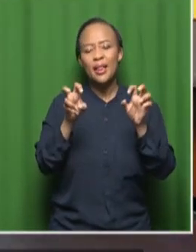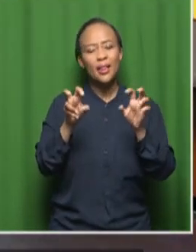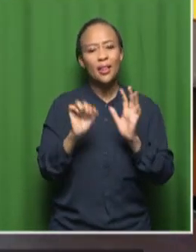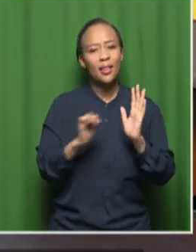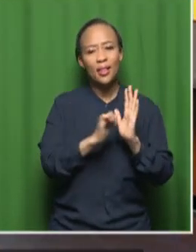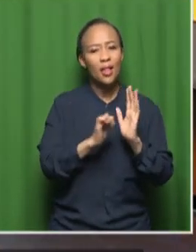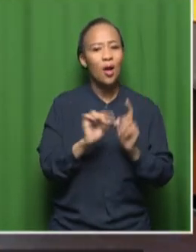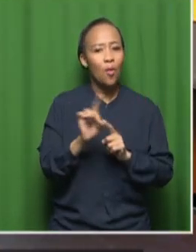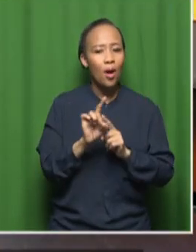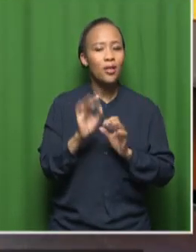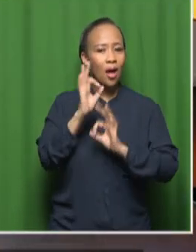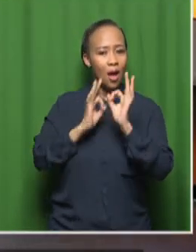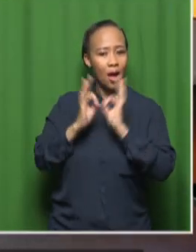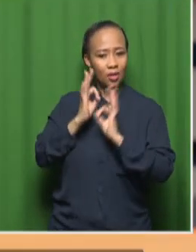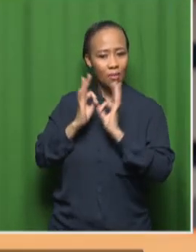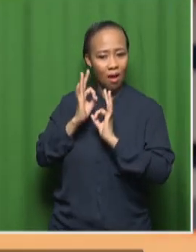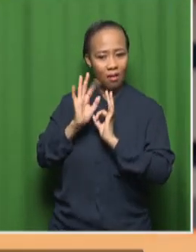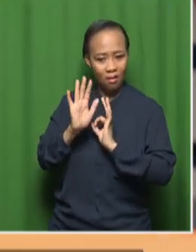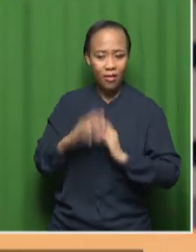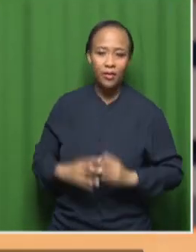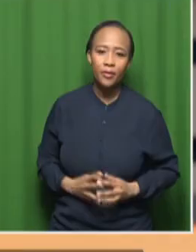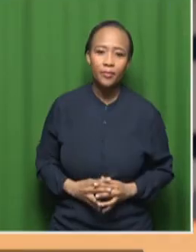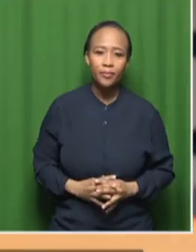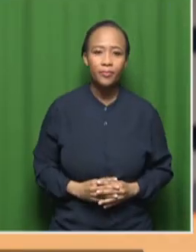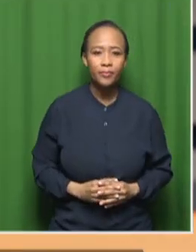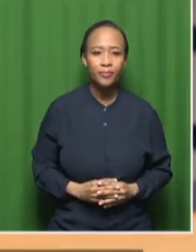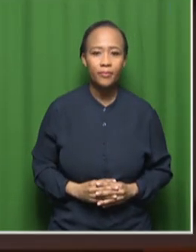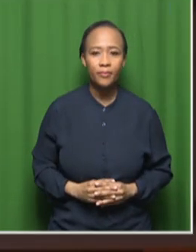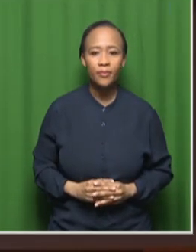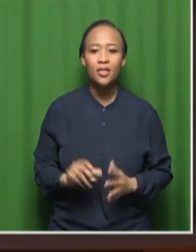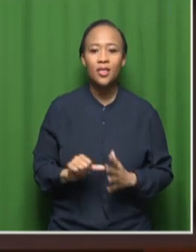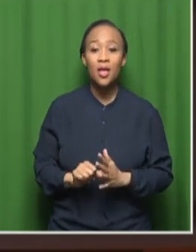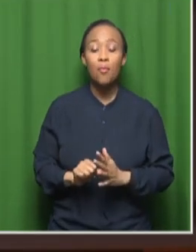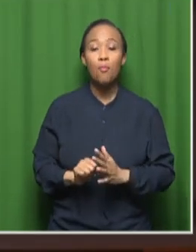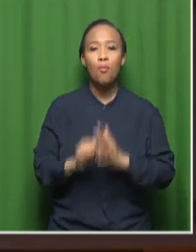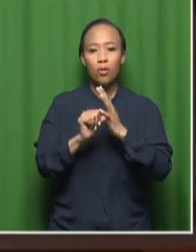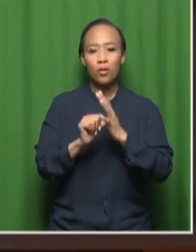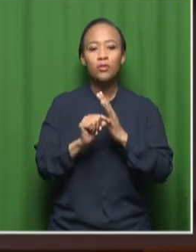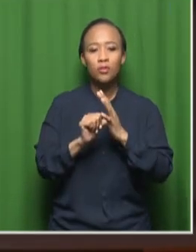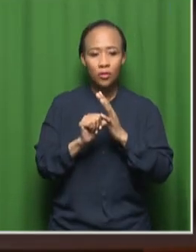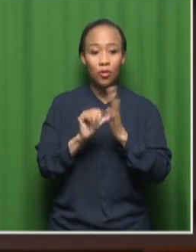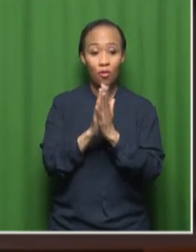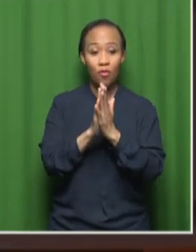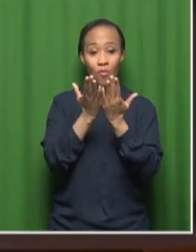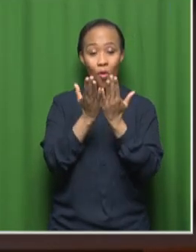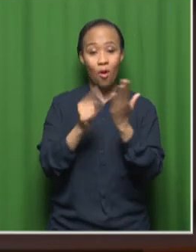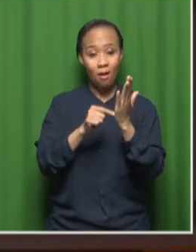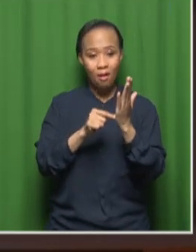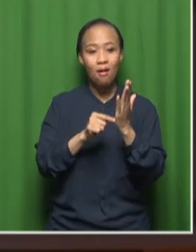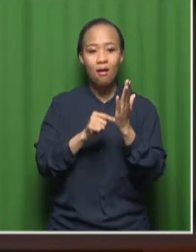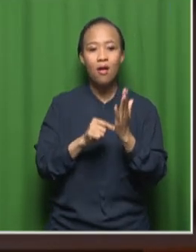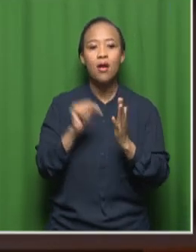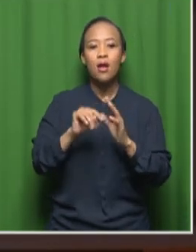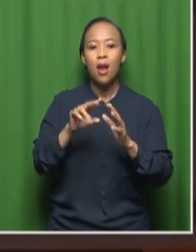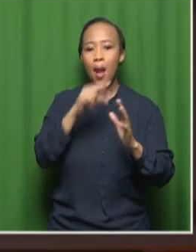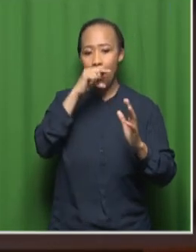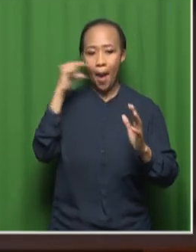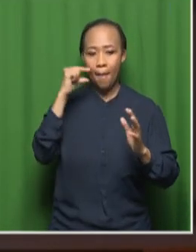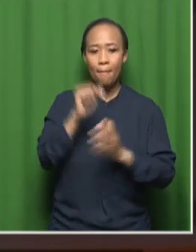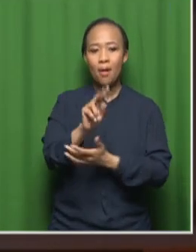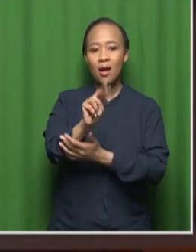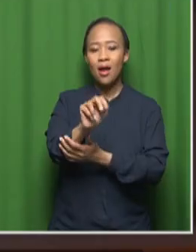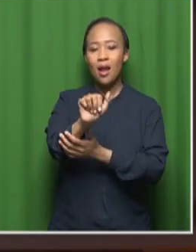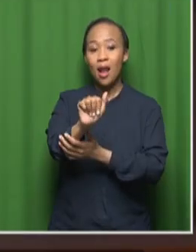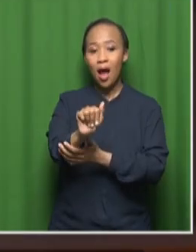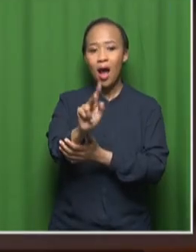just take us through the book in its entirety. The significance of the title is Nakhane. It is the character in the book, the main